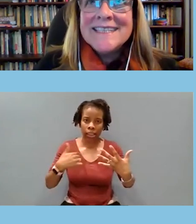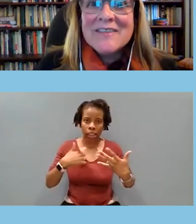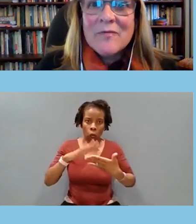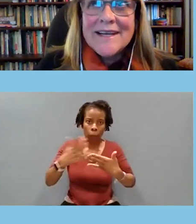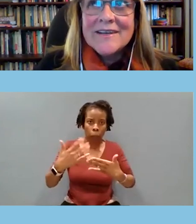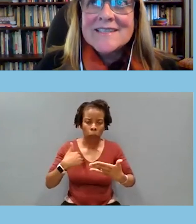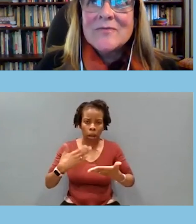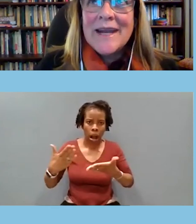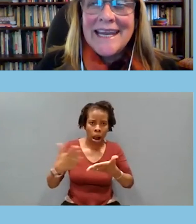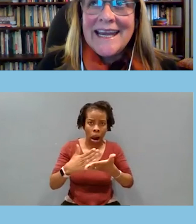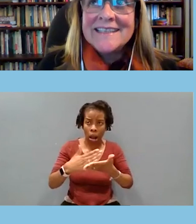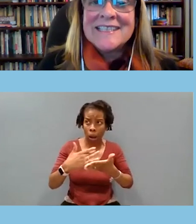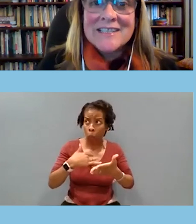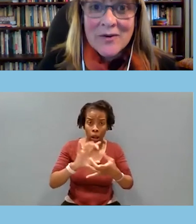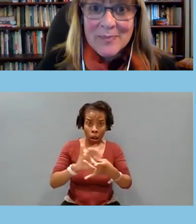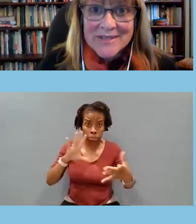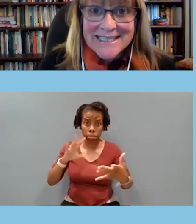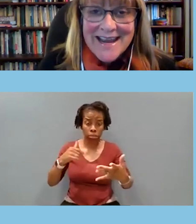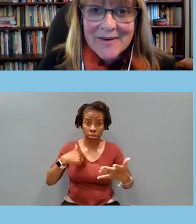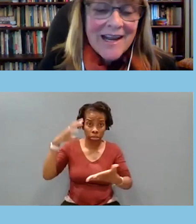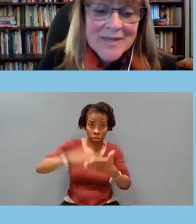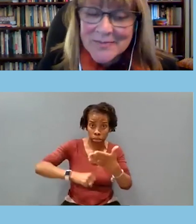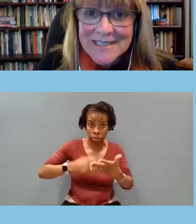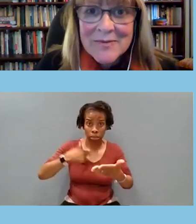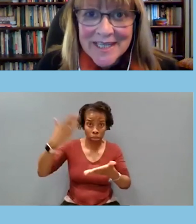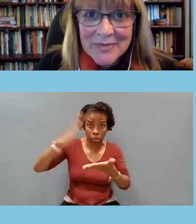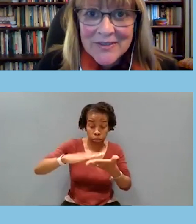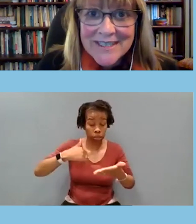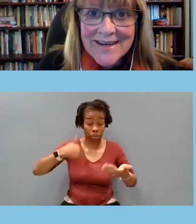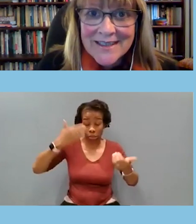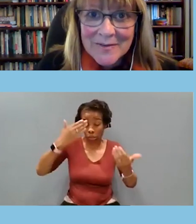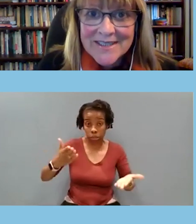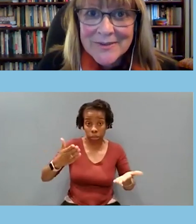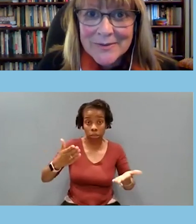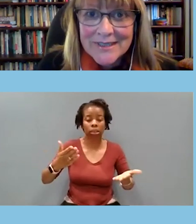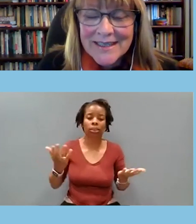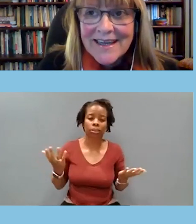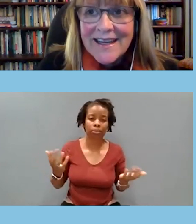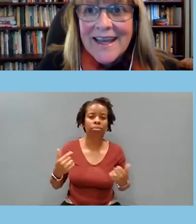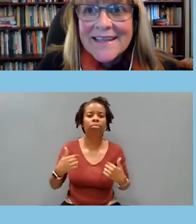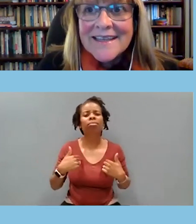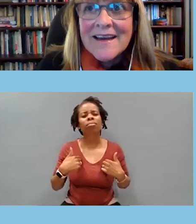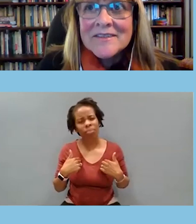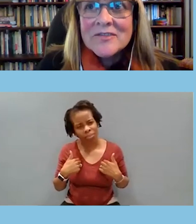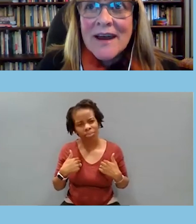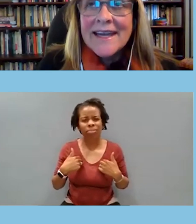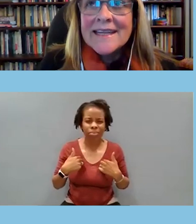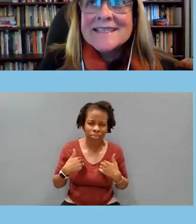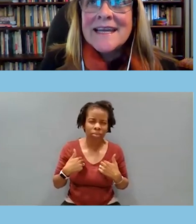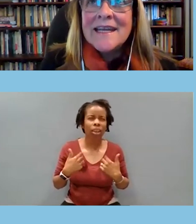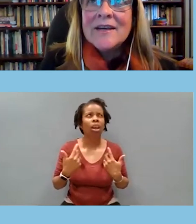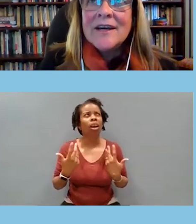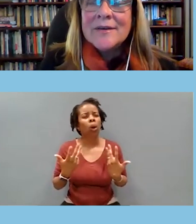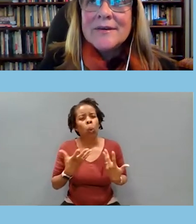But politics of wonder is a way to slow a person down. I wish would slow my computer down a little bit too, and try